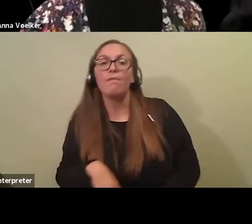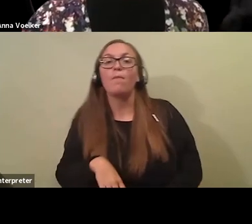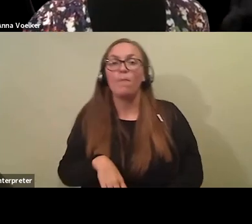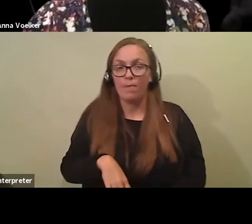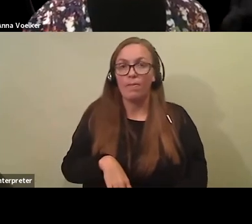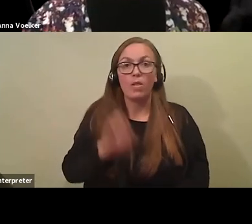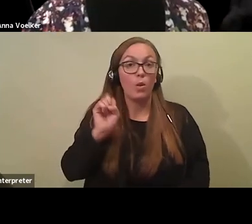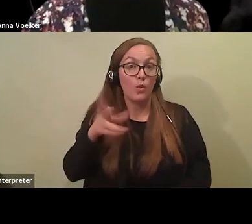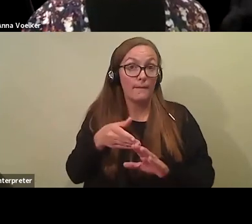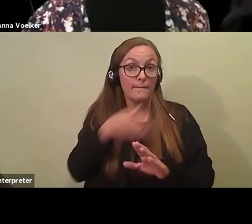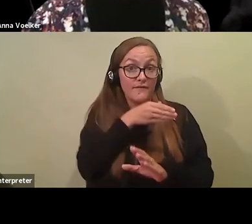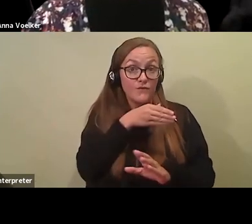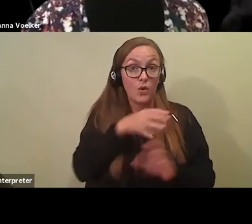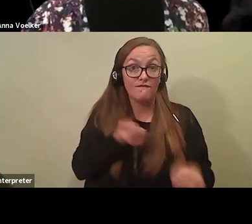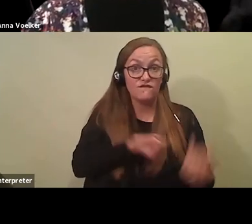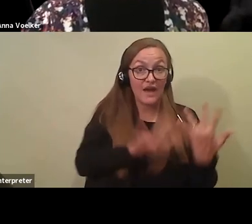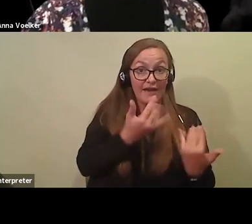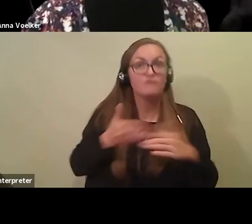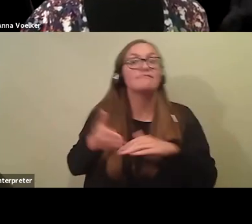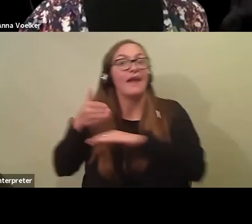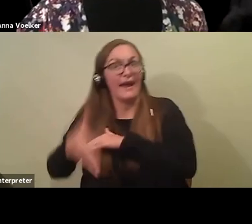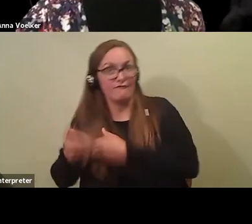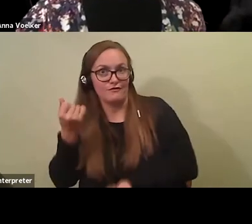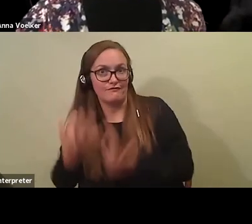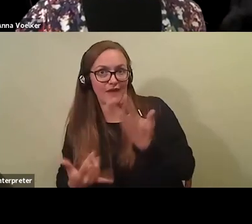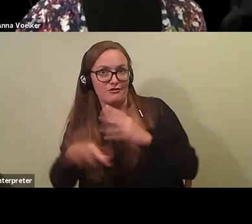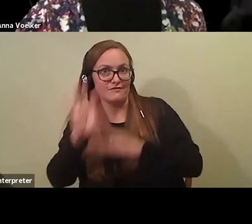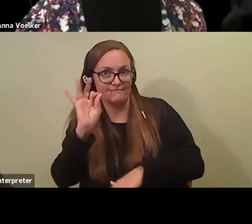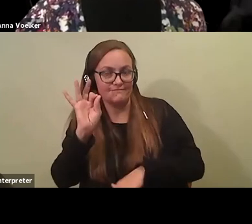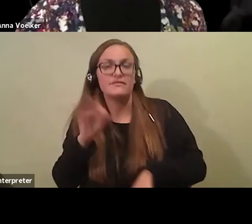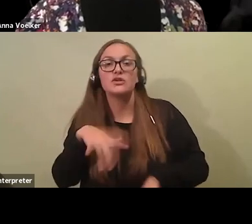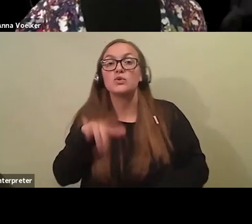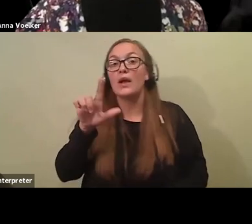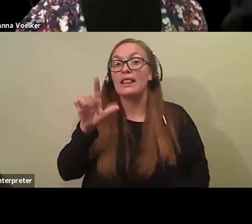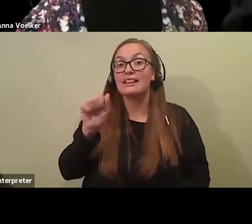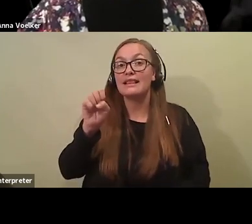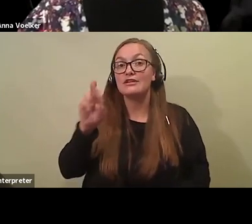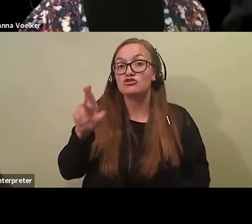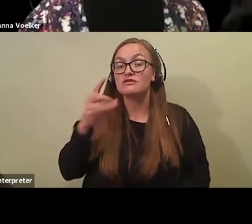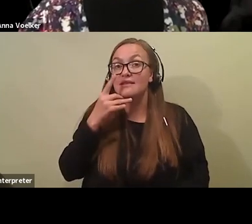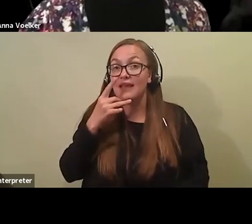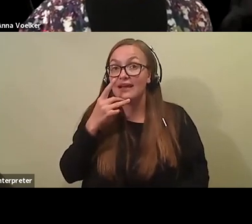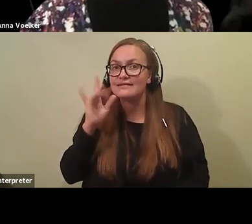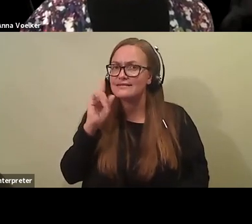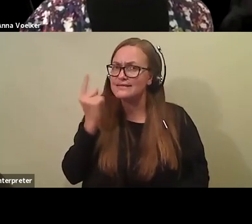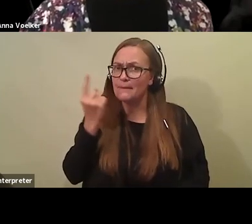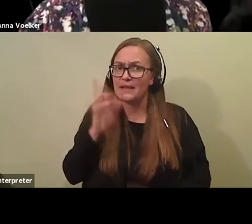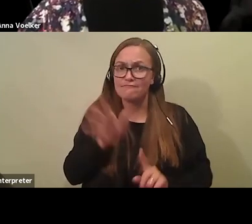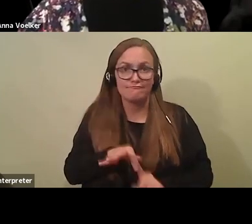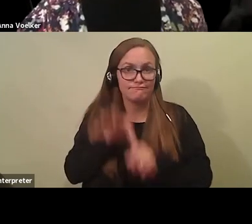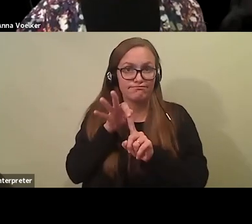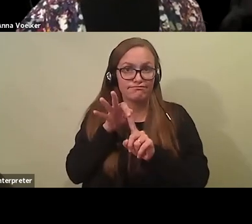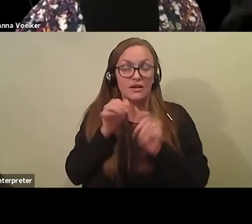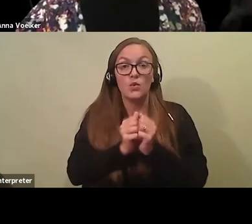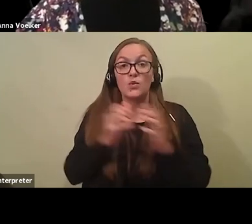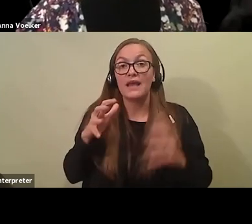or before the discovery of fire, after the discovery of fire. So a laser light is something that is very unique. Without quantum